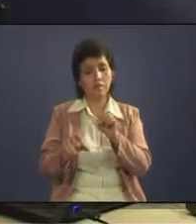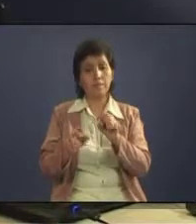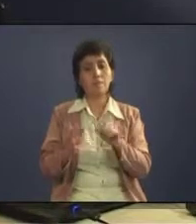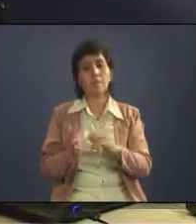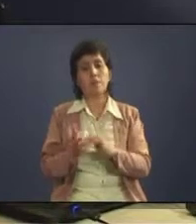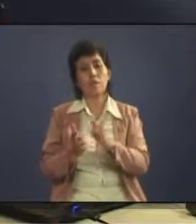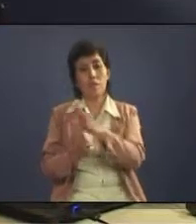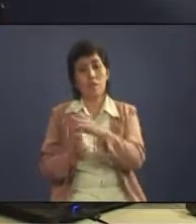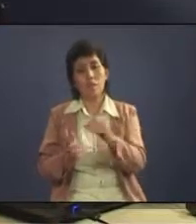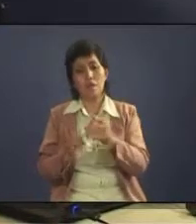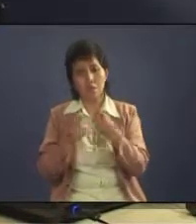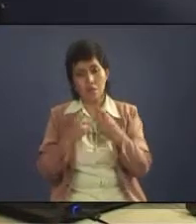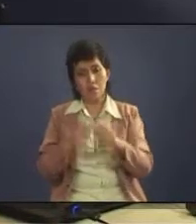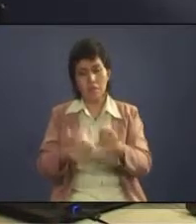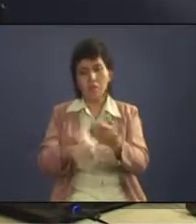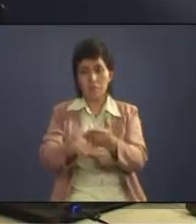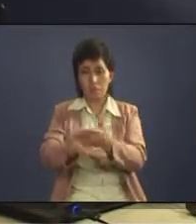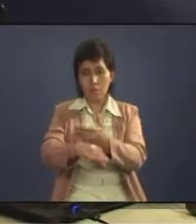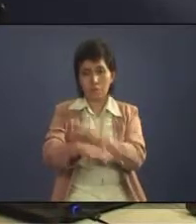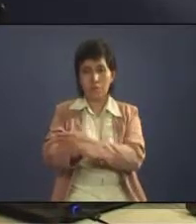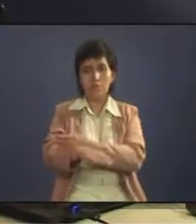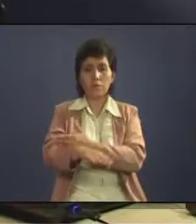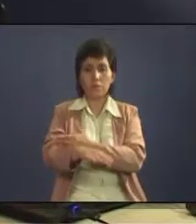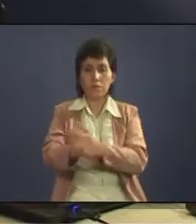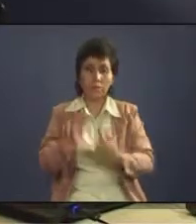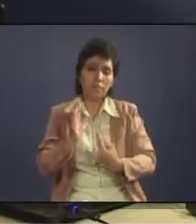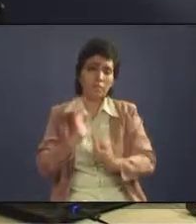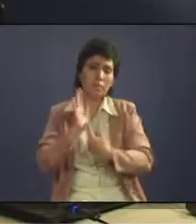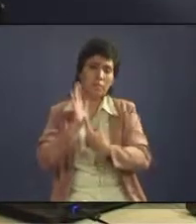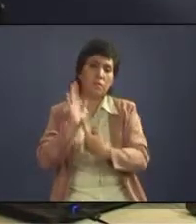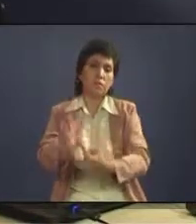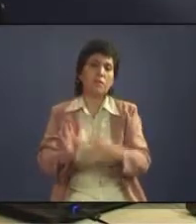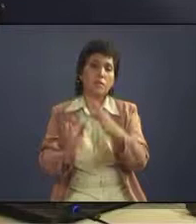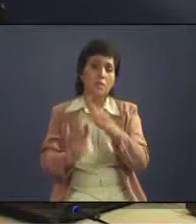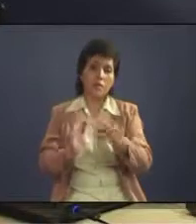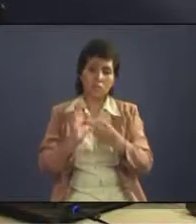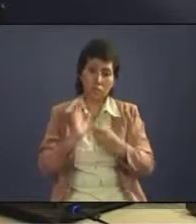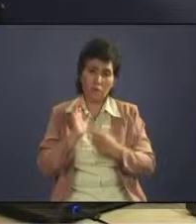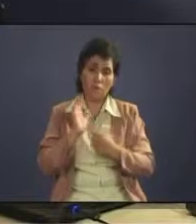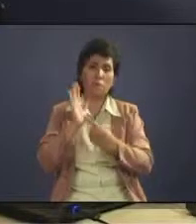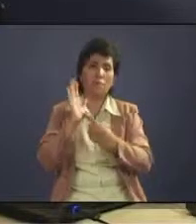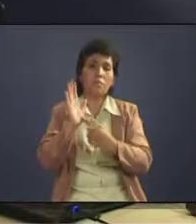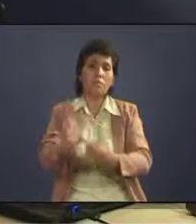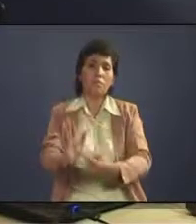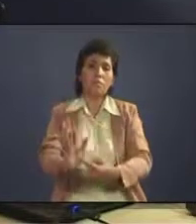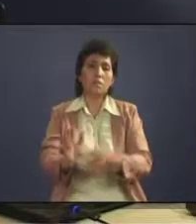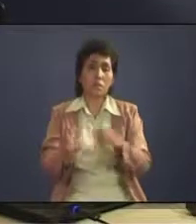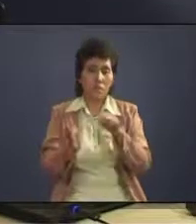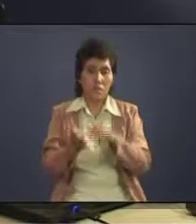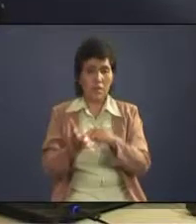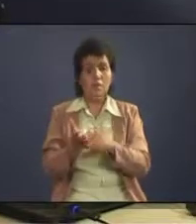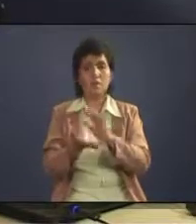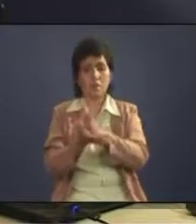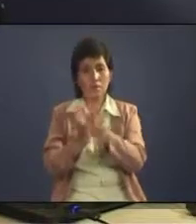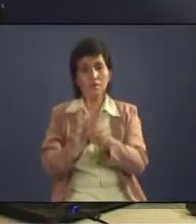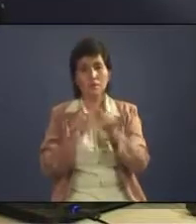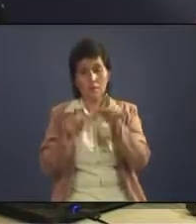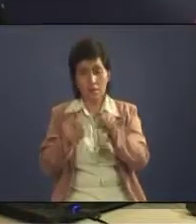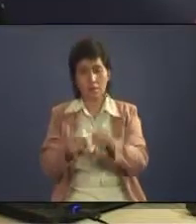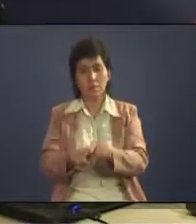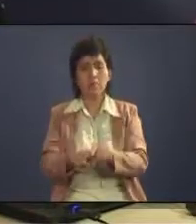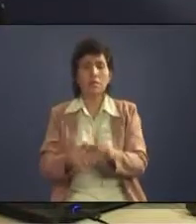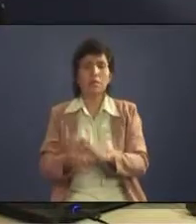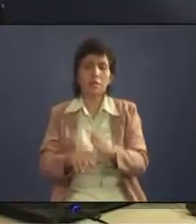to achieve a presentation or trying to present a proposal, this can be a common goal that you can achieve,